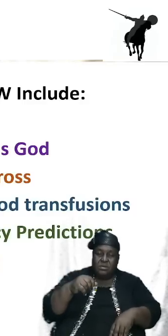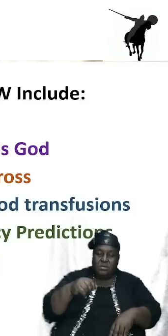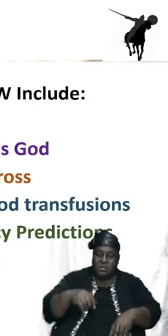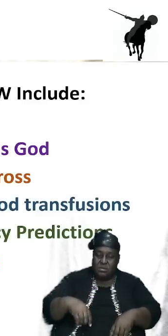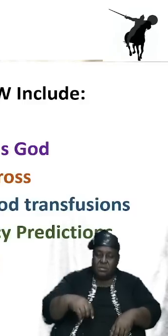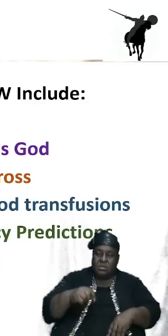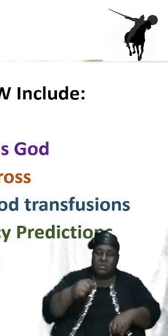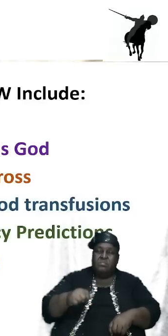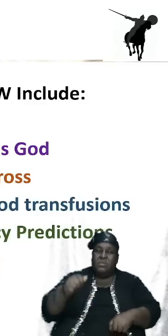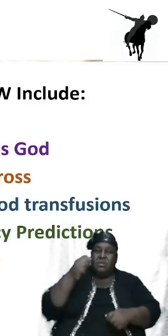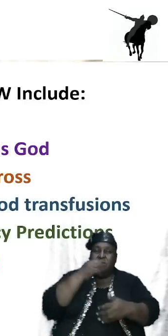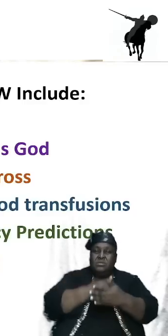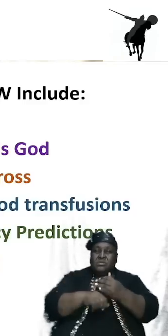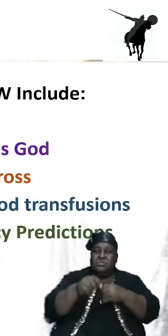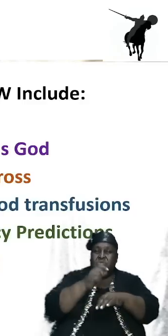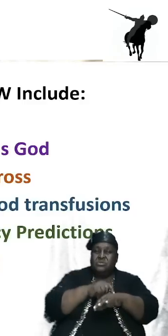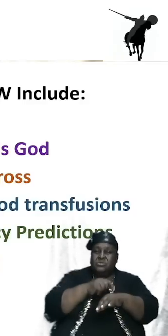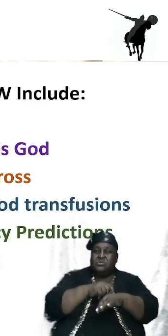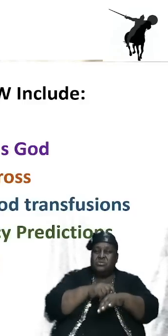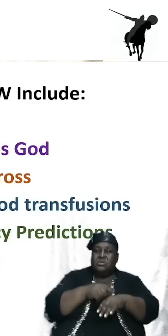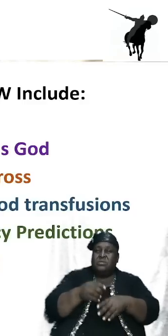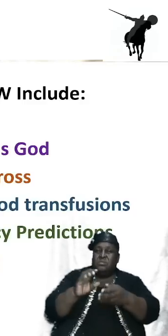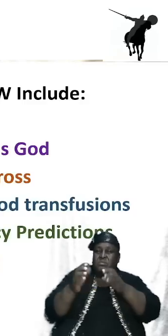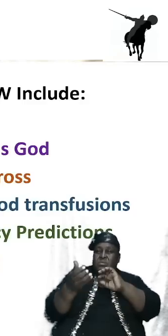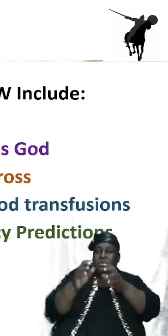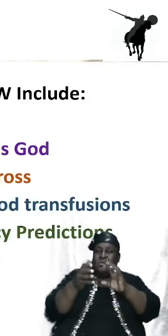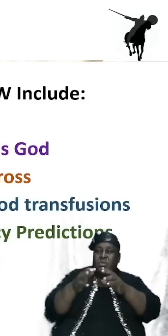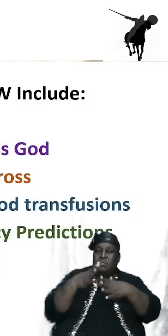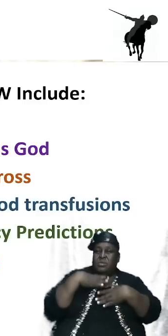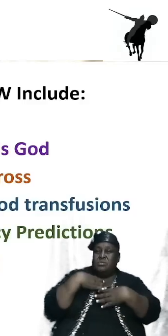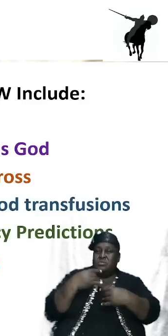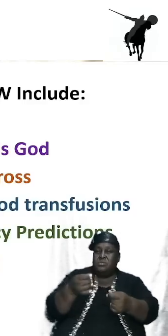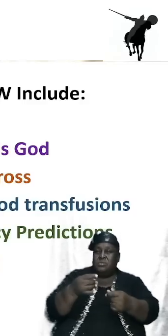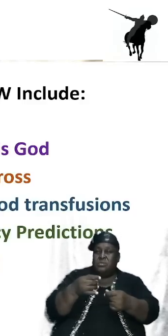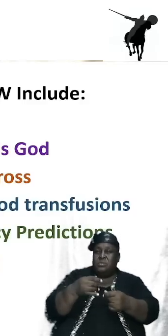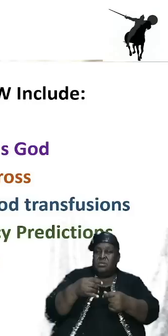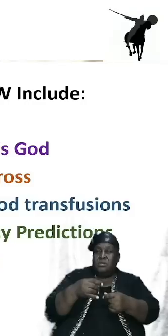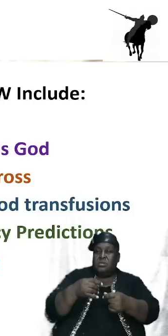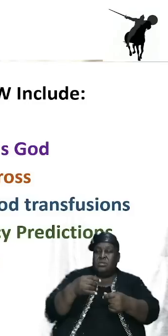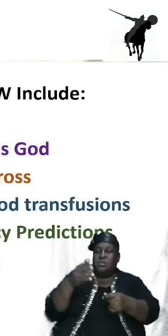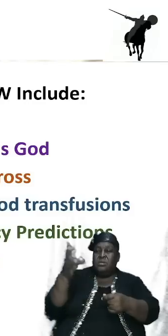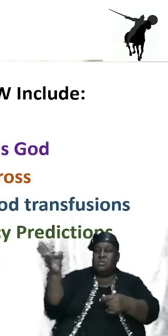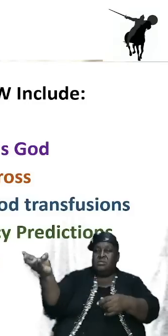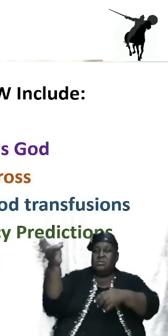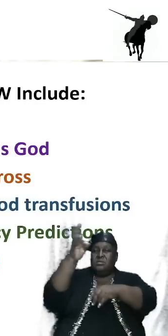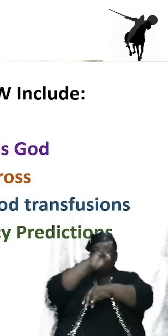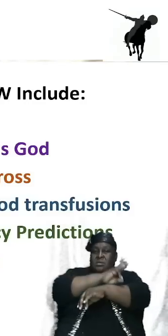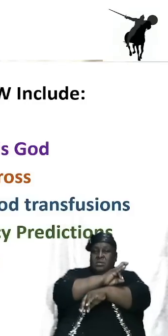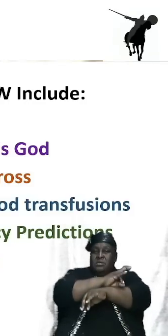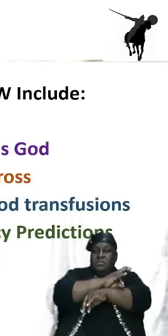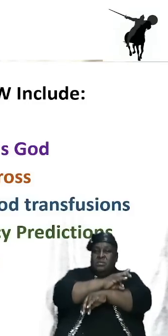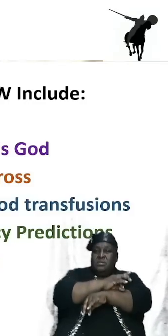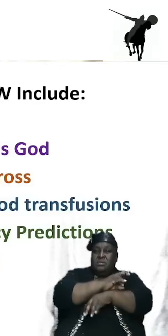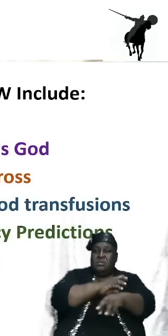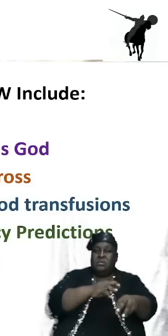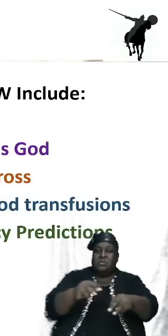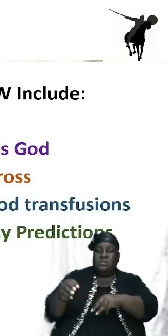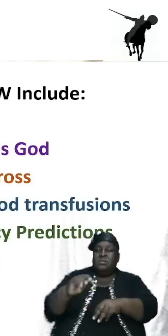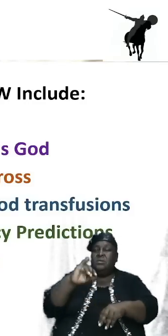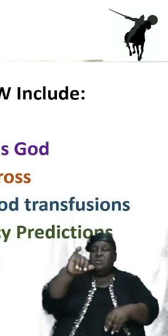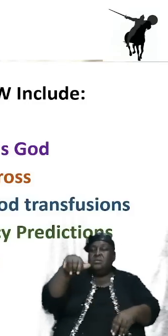And first of all, he became interested in the Adventist movement. A lot of us don't know that the Jehovah's Witness